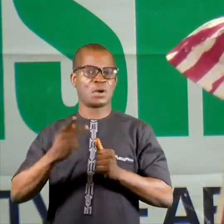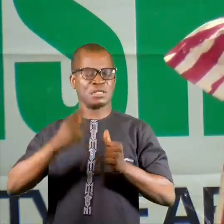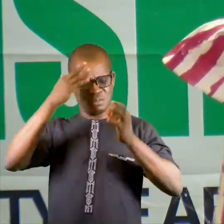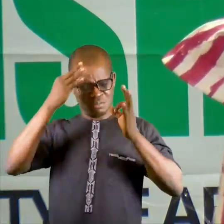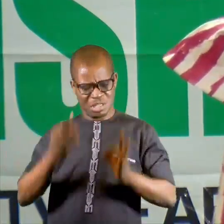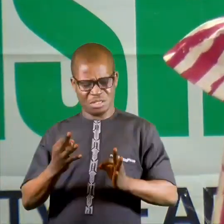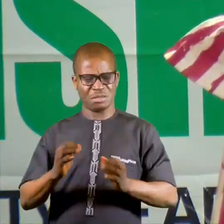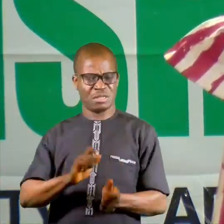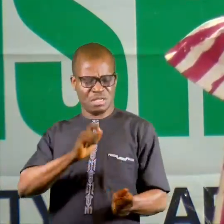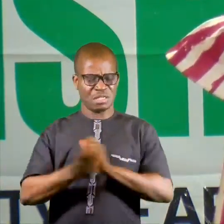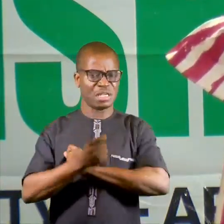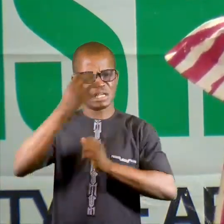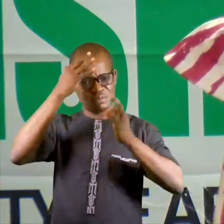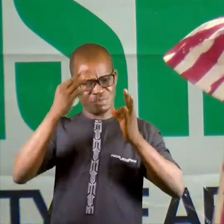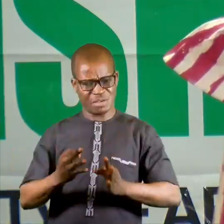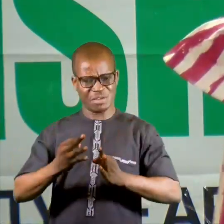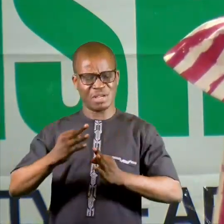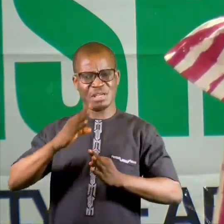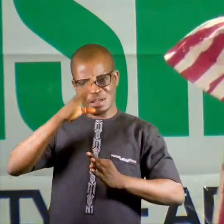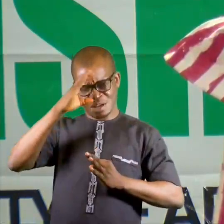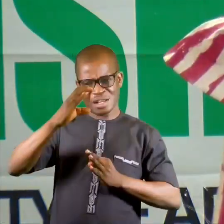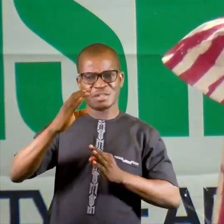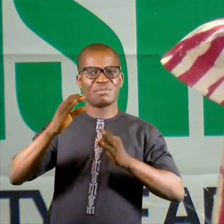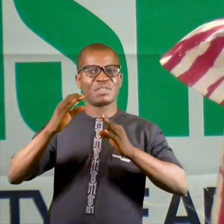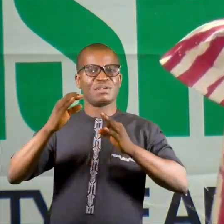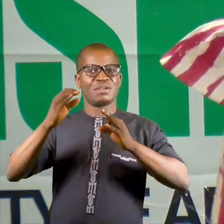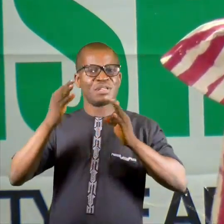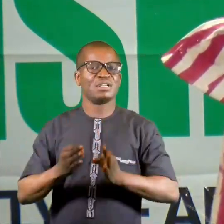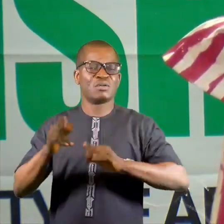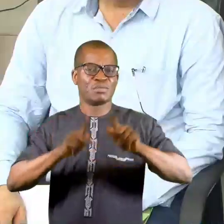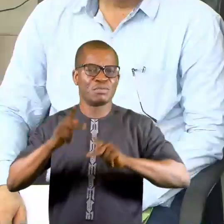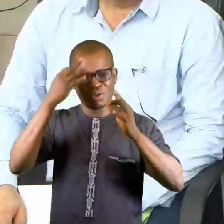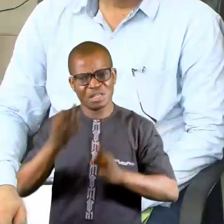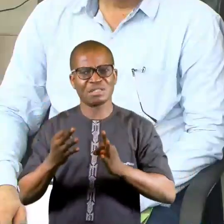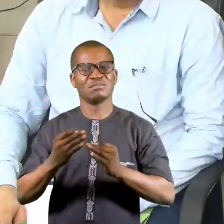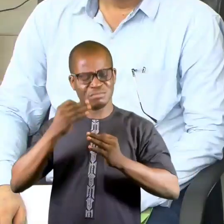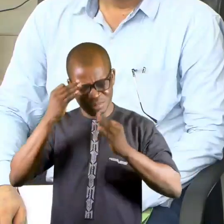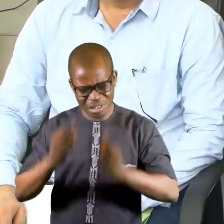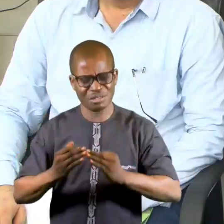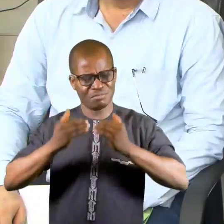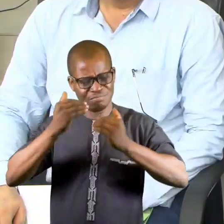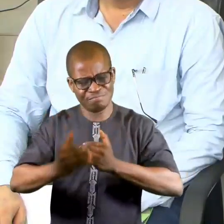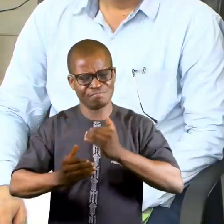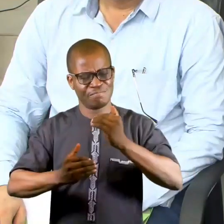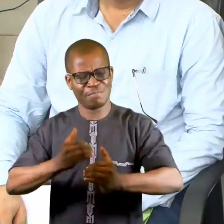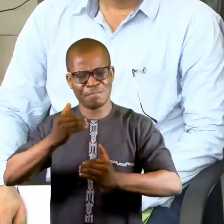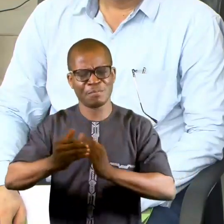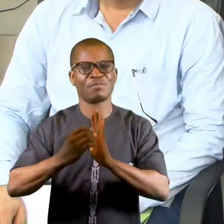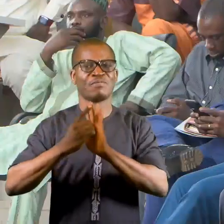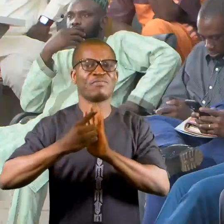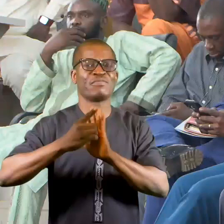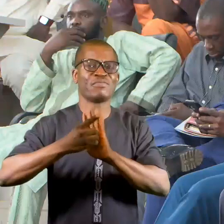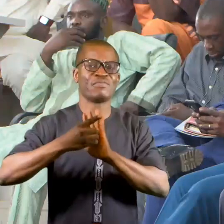change decisions, creative decisions, or people decisions. It is non-stop, like